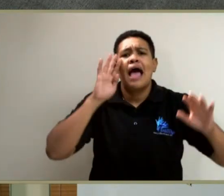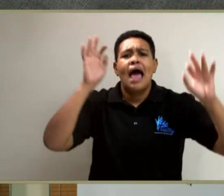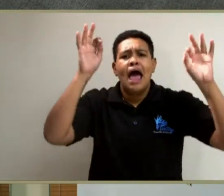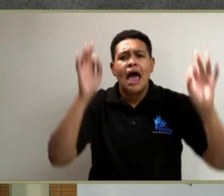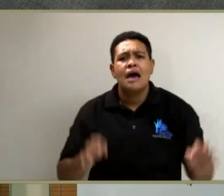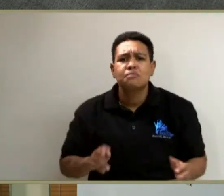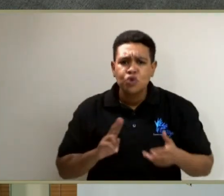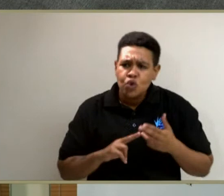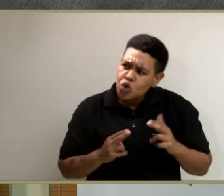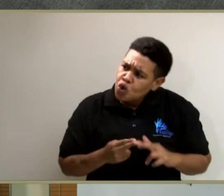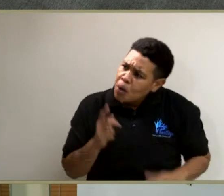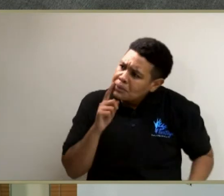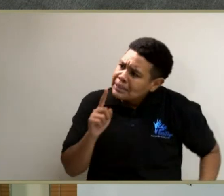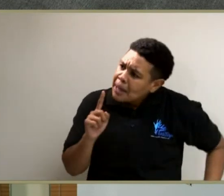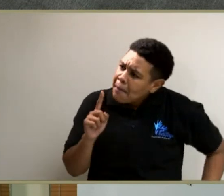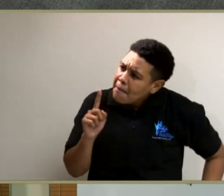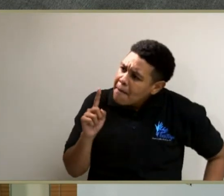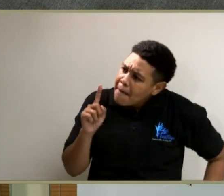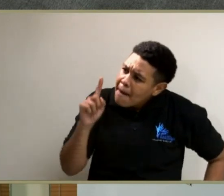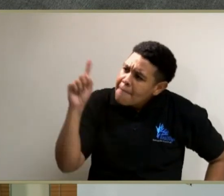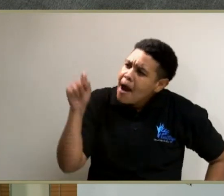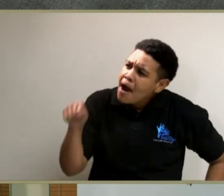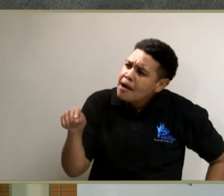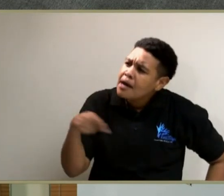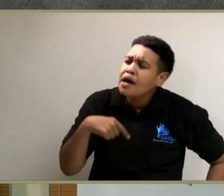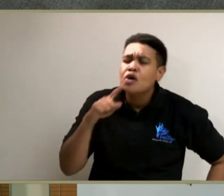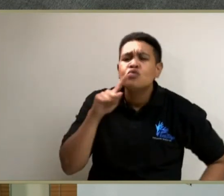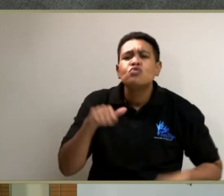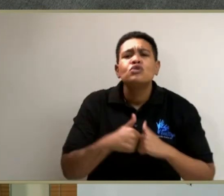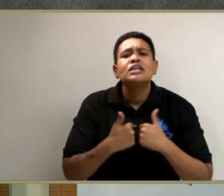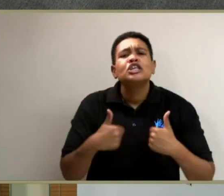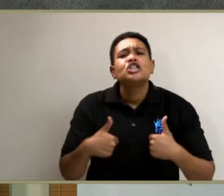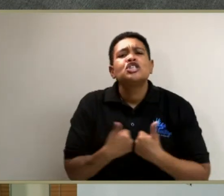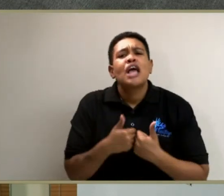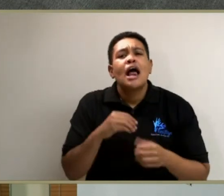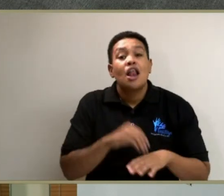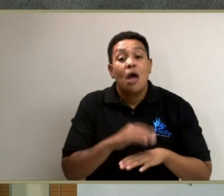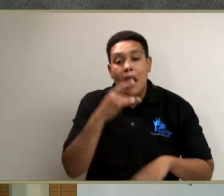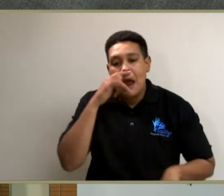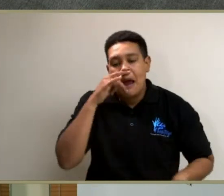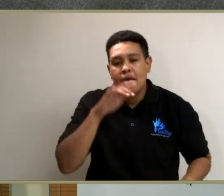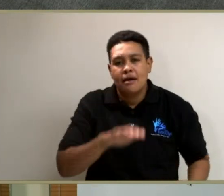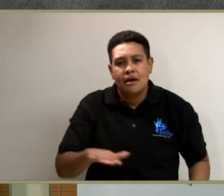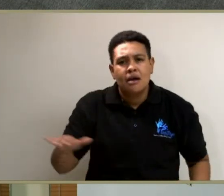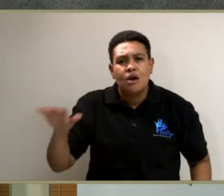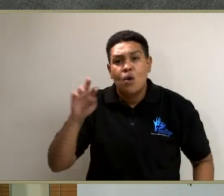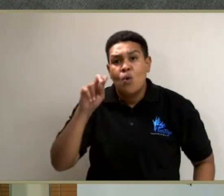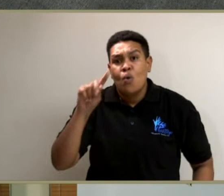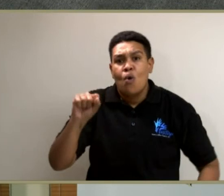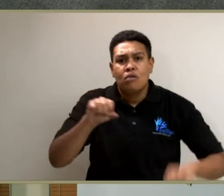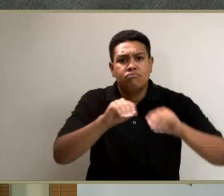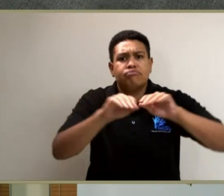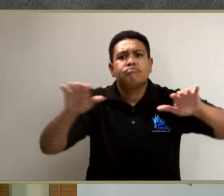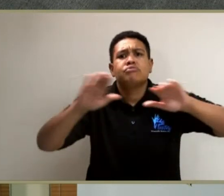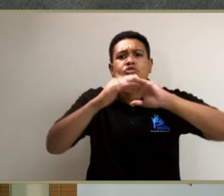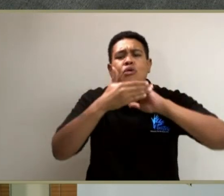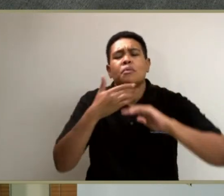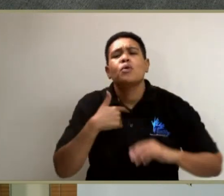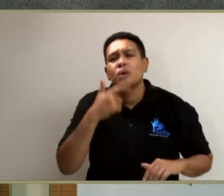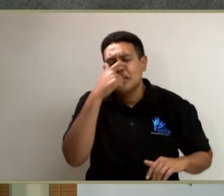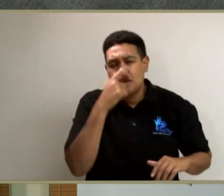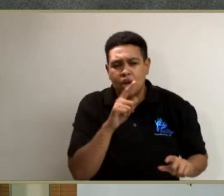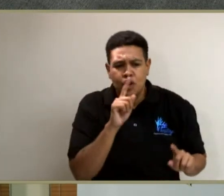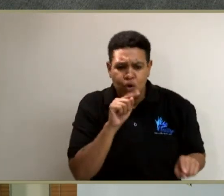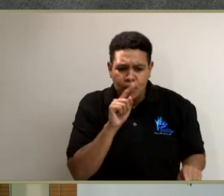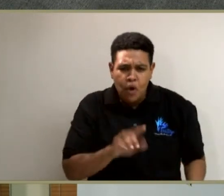are increasing, then we are certainly being challenged on our pediatric wards right across the island. We're seeing the